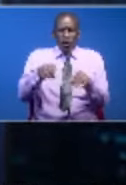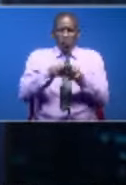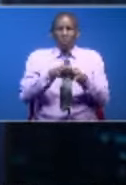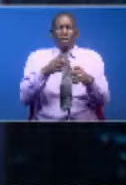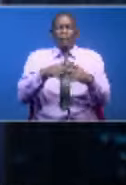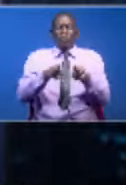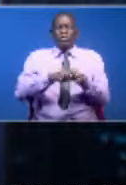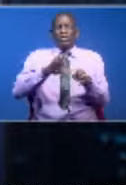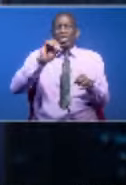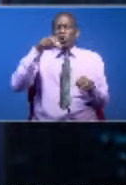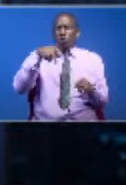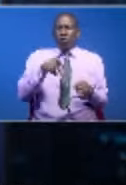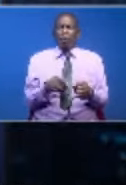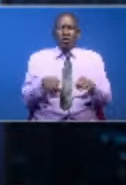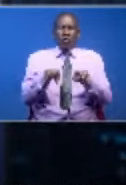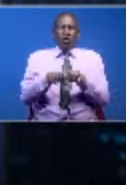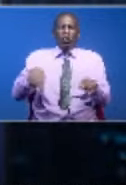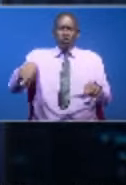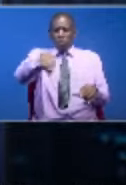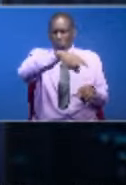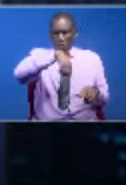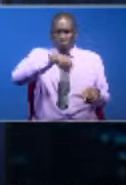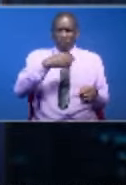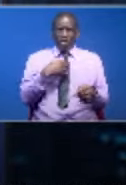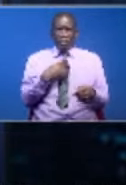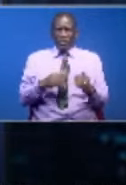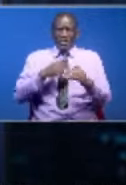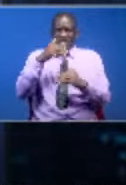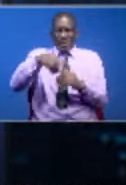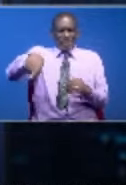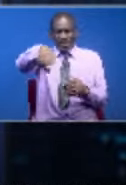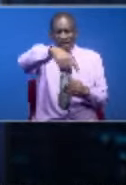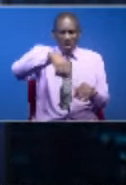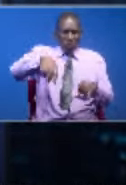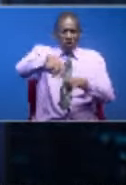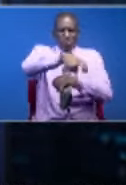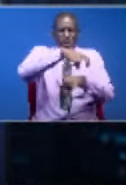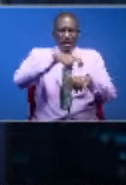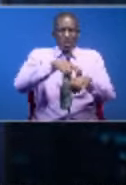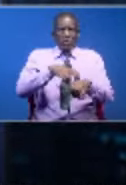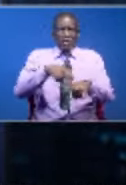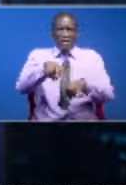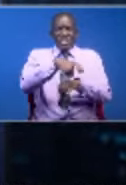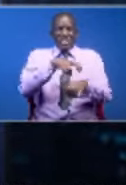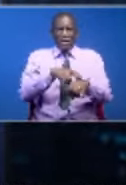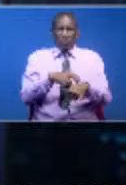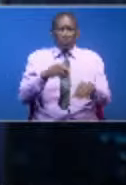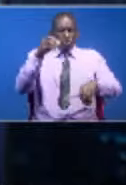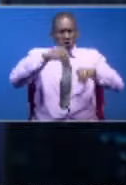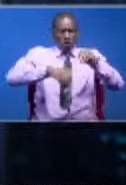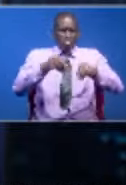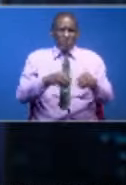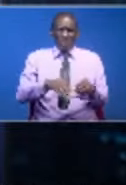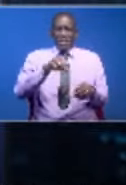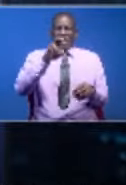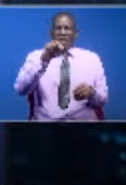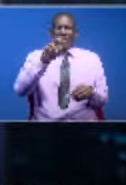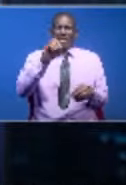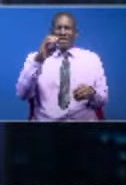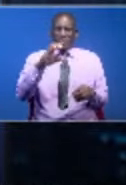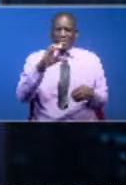COP. We also have the next round of the national determined contribution, the NDCs, that need to